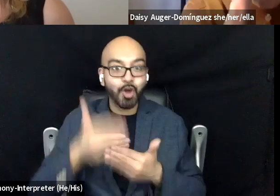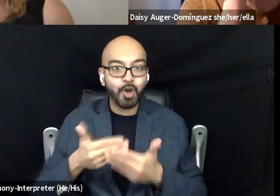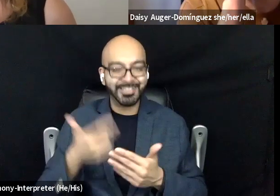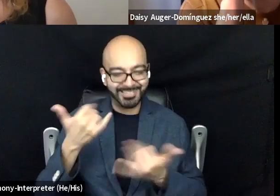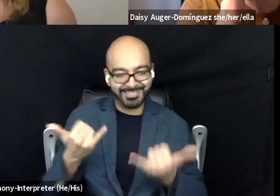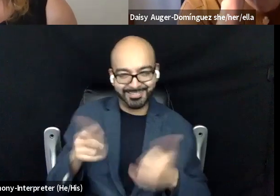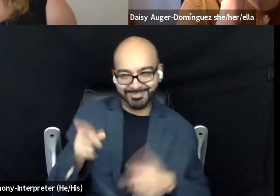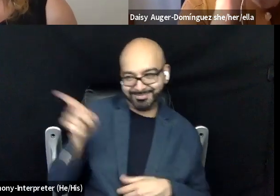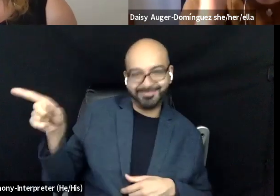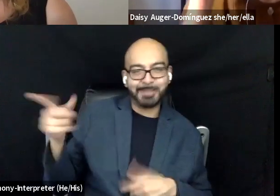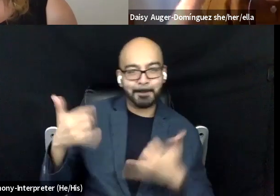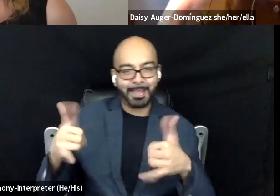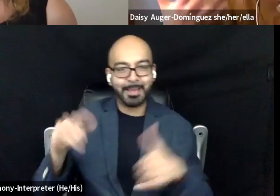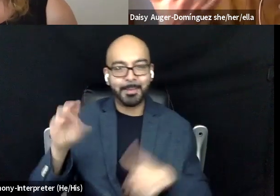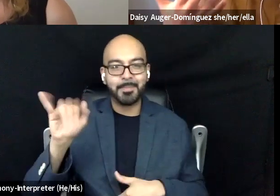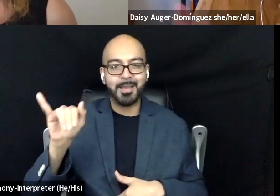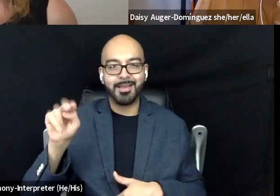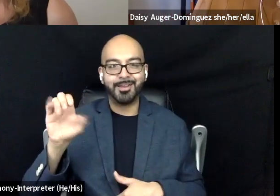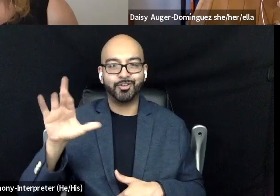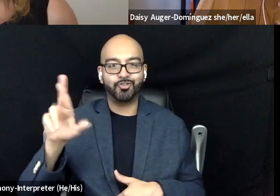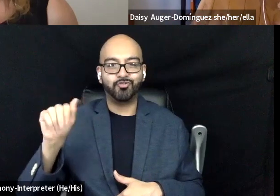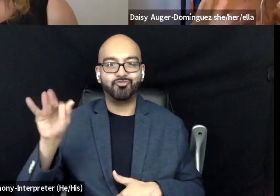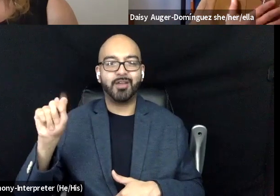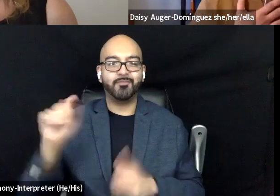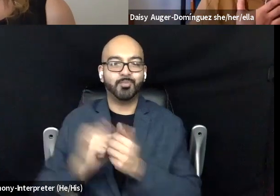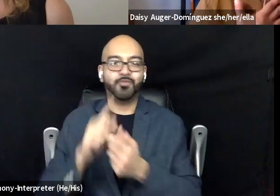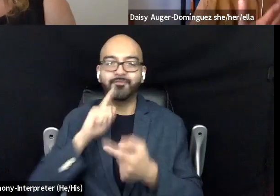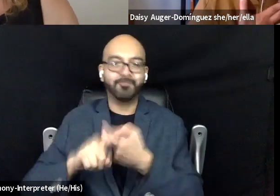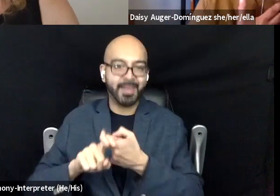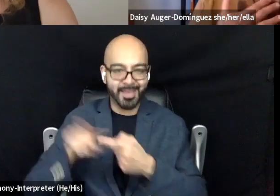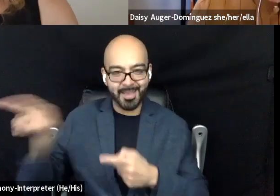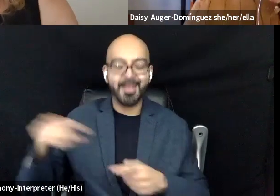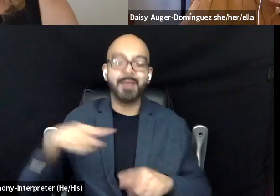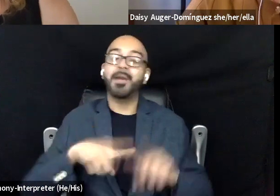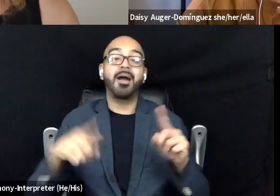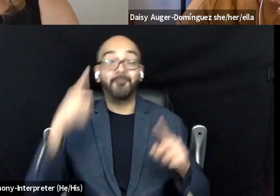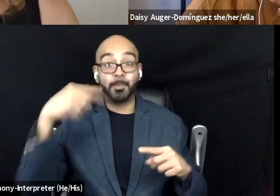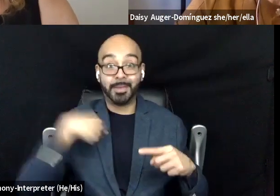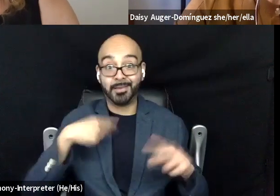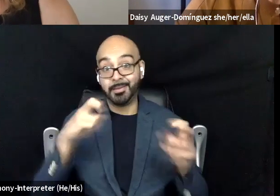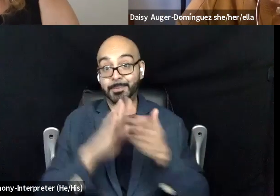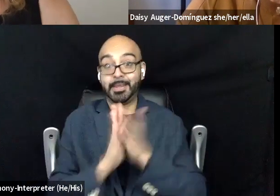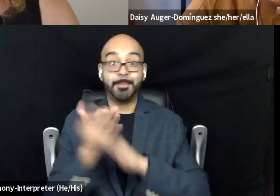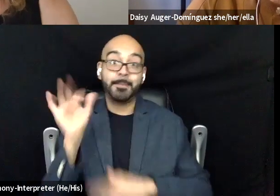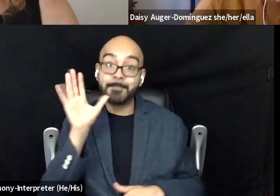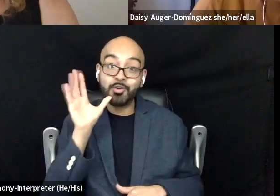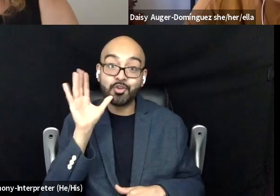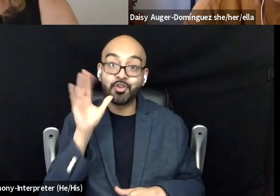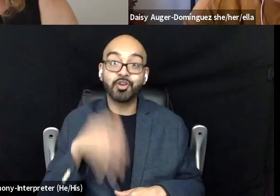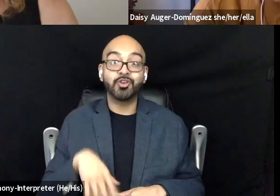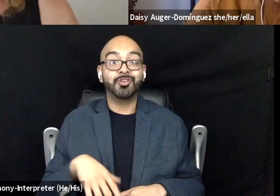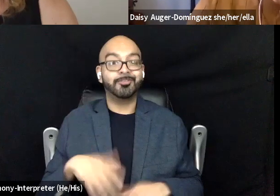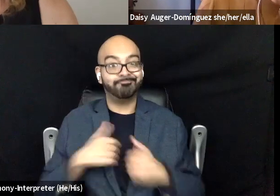inspiration. Being a mother, for me, in the spirit of transparent trust, and